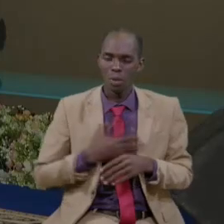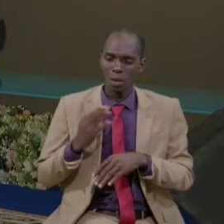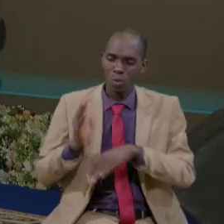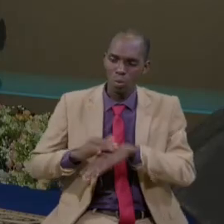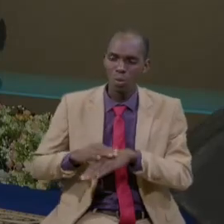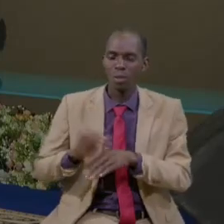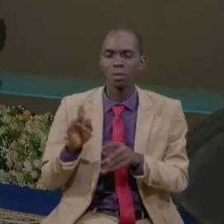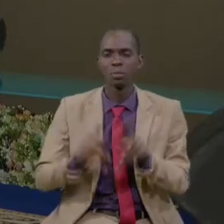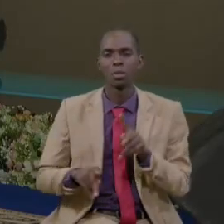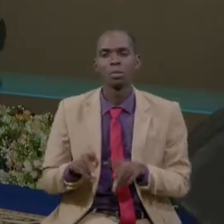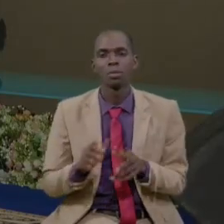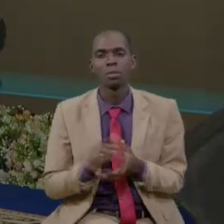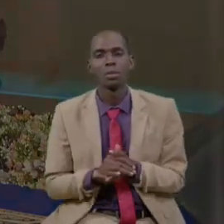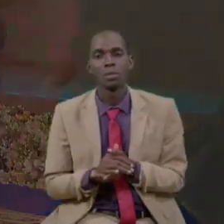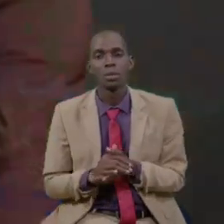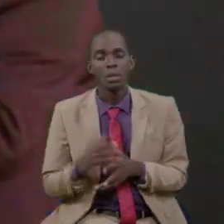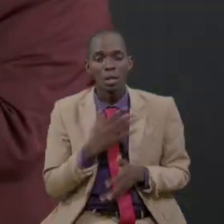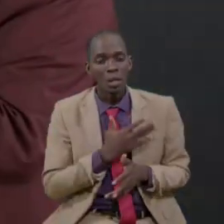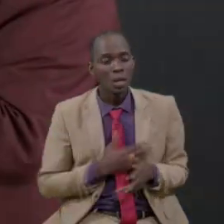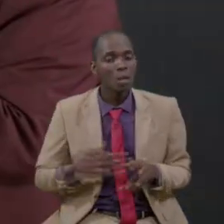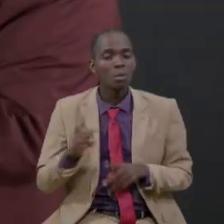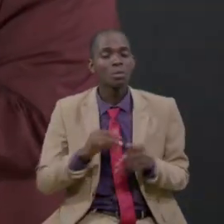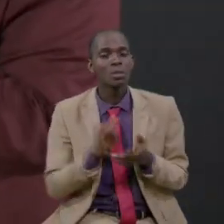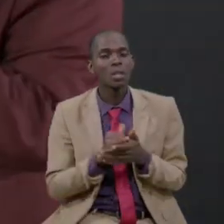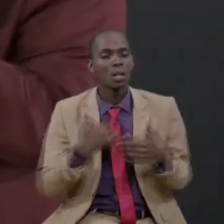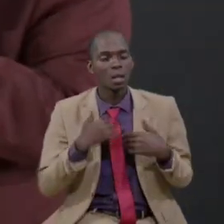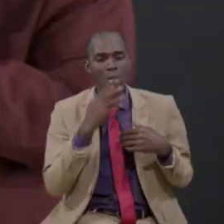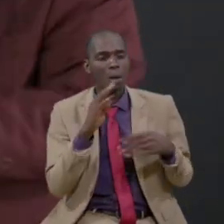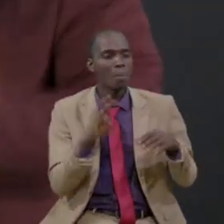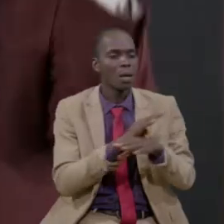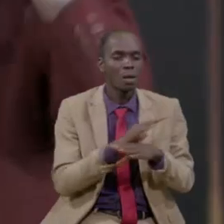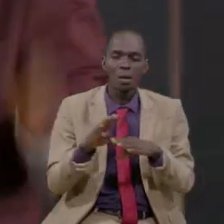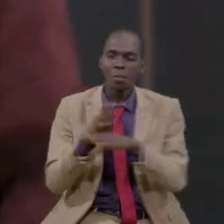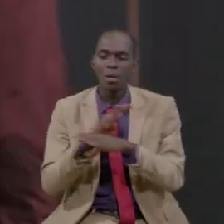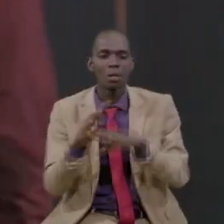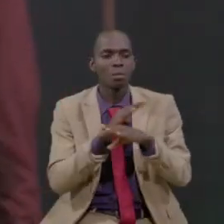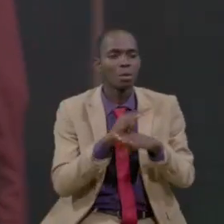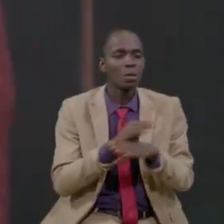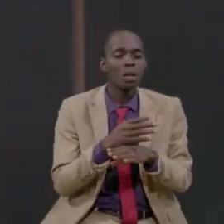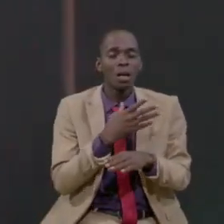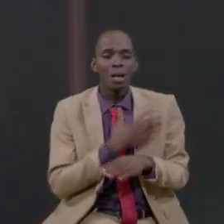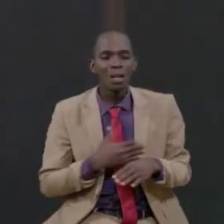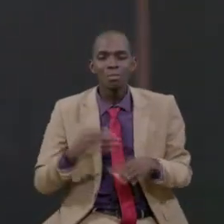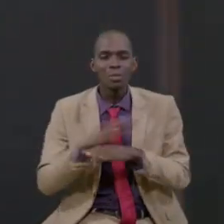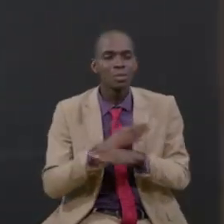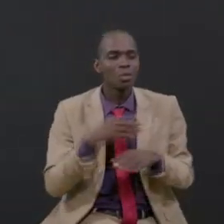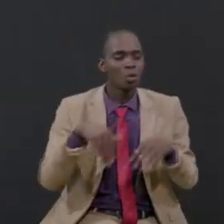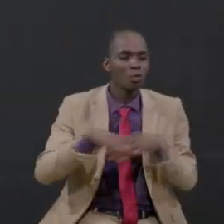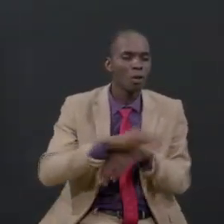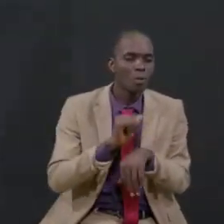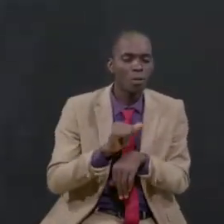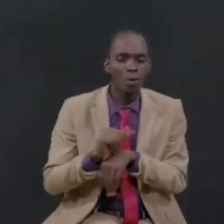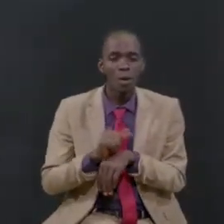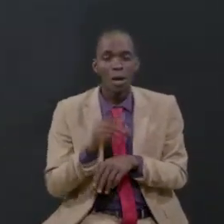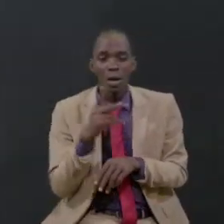been busy here and there, the souls they were to be watching over, those souls are gone.